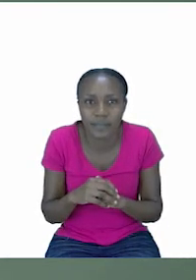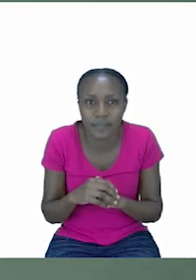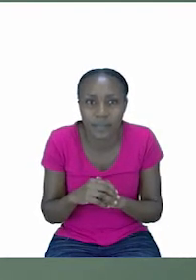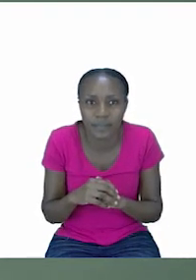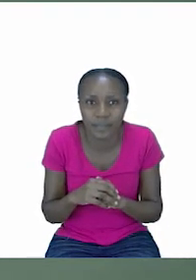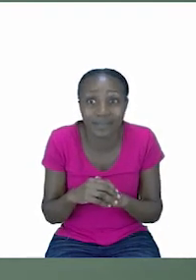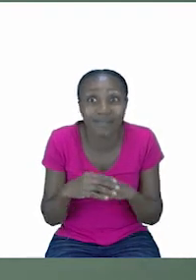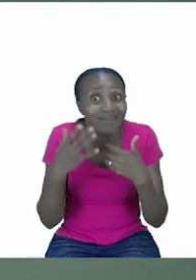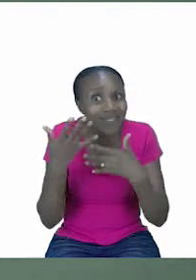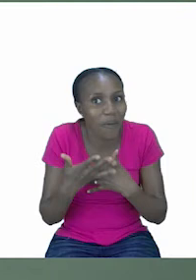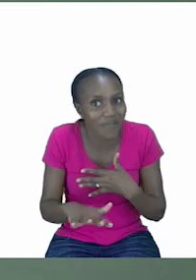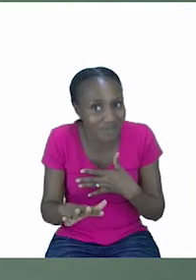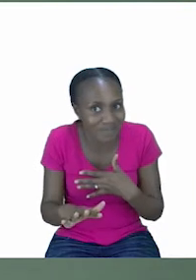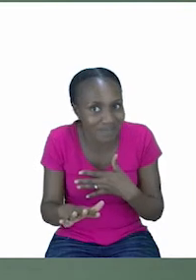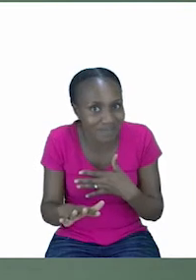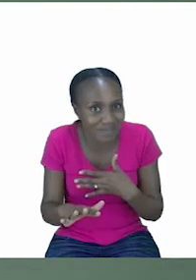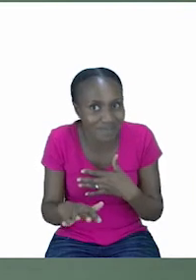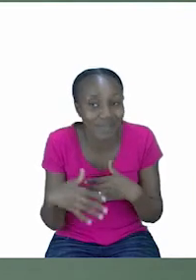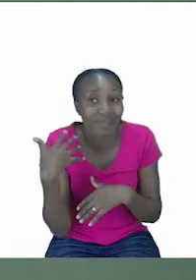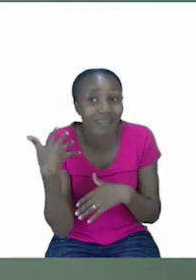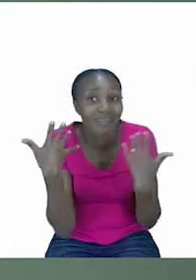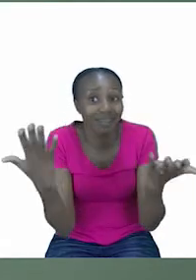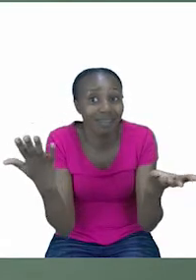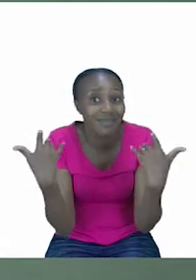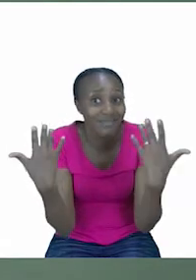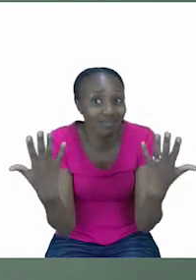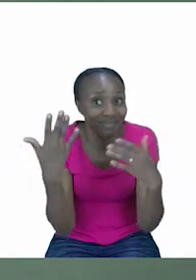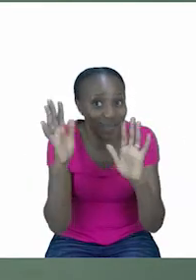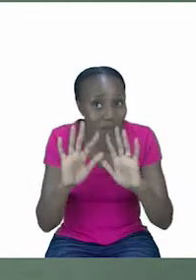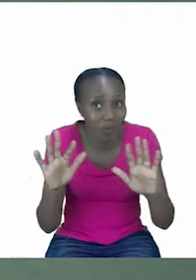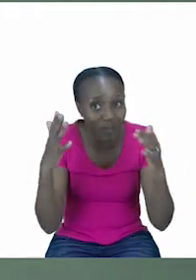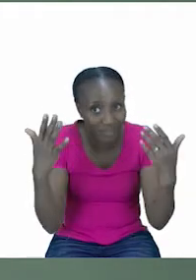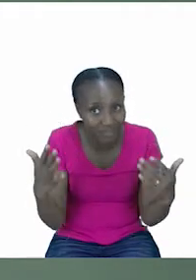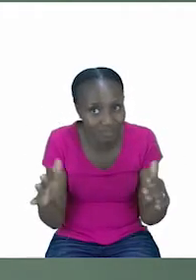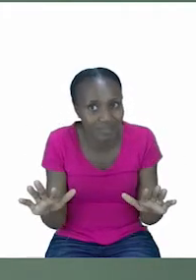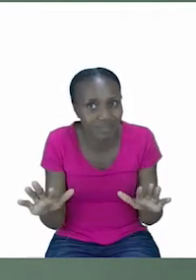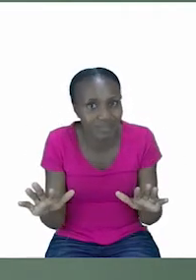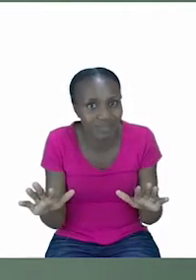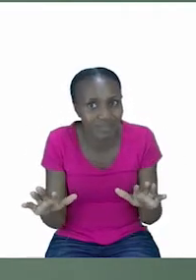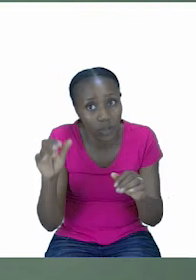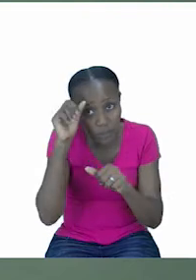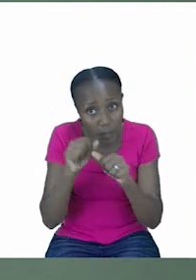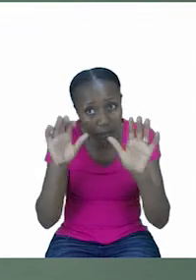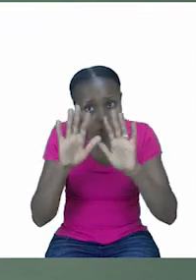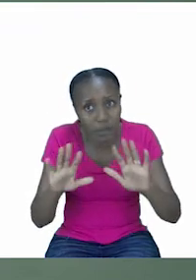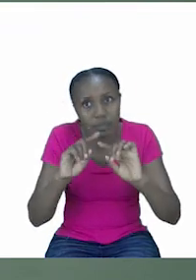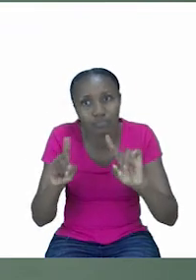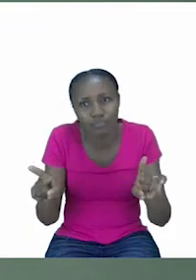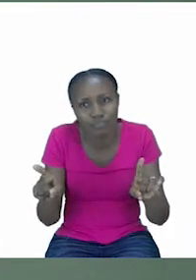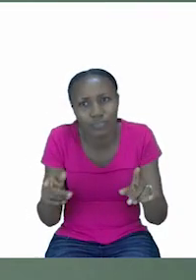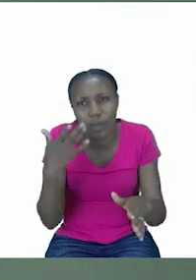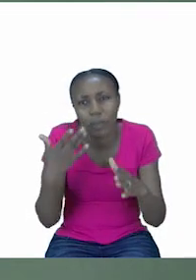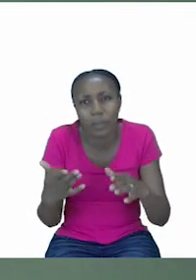you go. That is his hand. Now remember, we said that our colors need to be different. So maybe